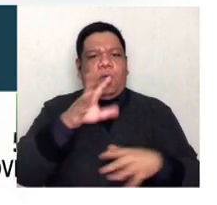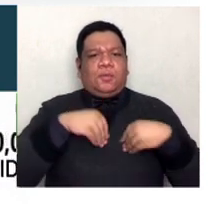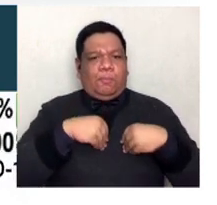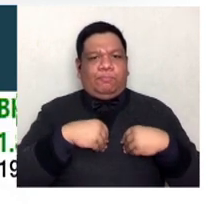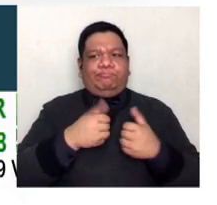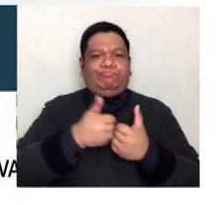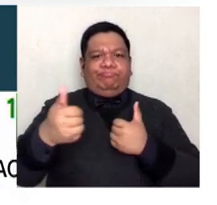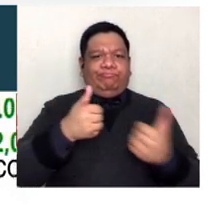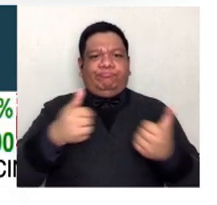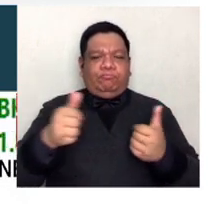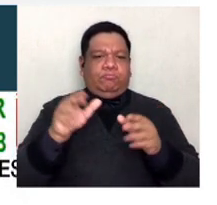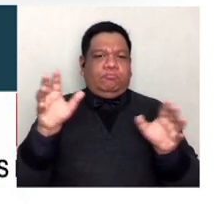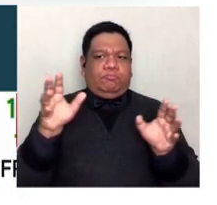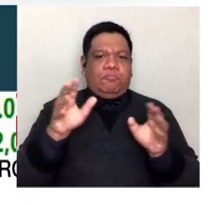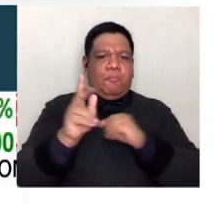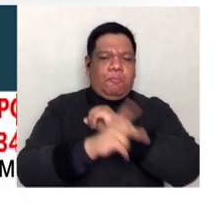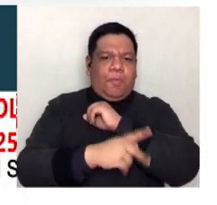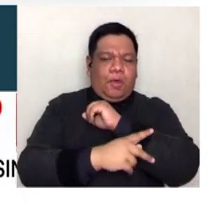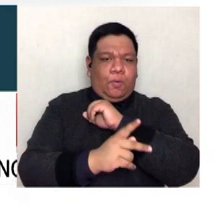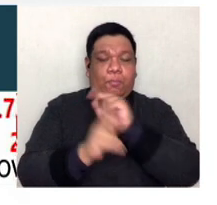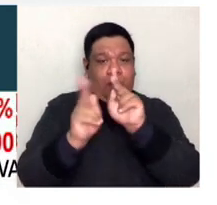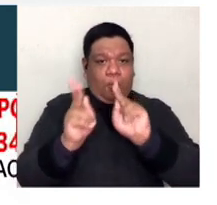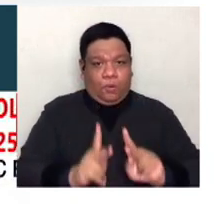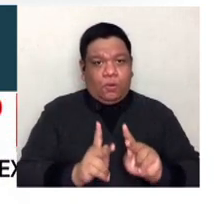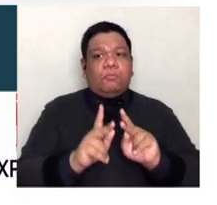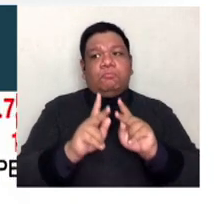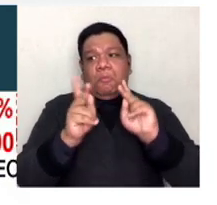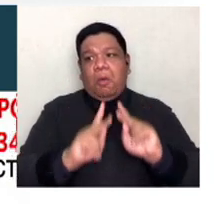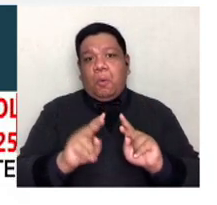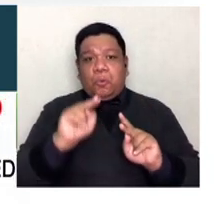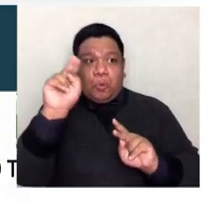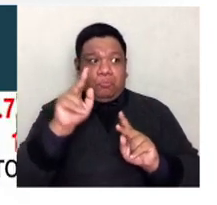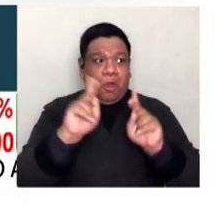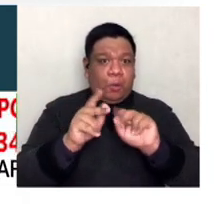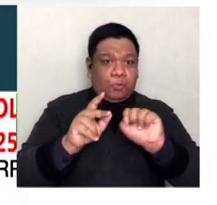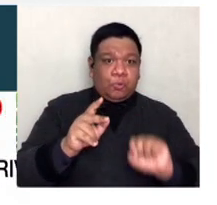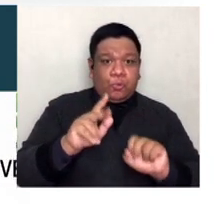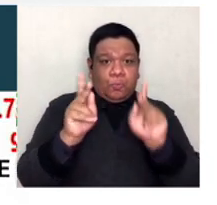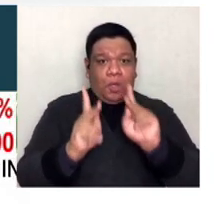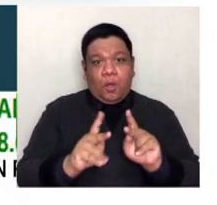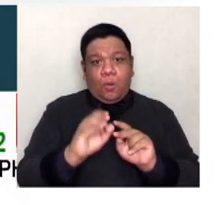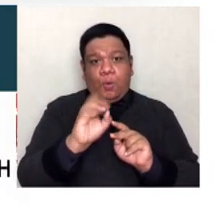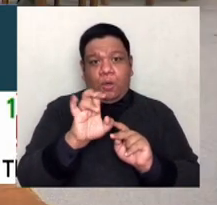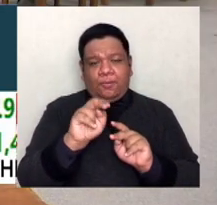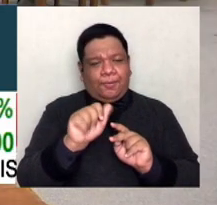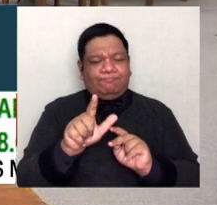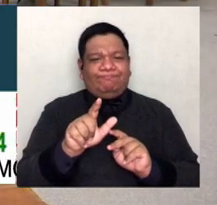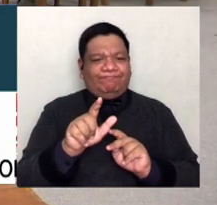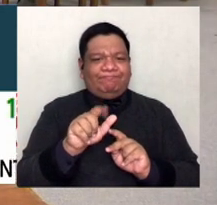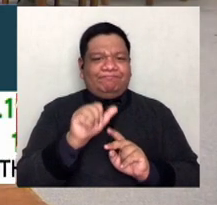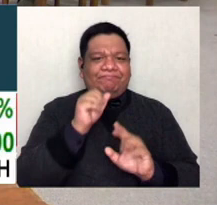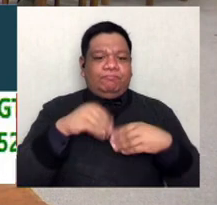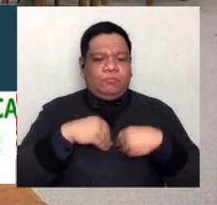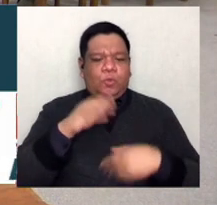Palawan into the provinces of Palawan del Norte, Palawan del Sur, and Palawan Oriental. Almost 298,000